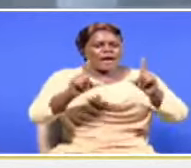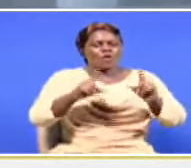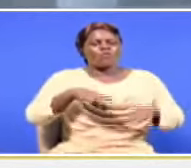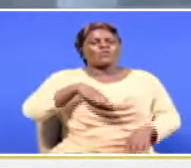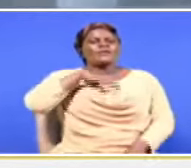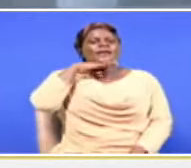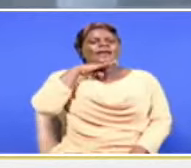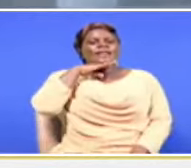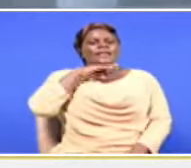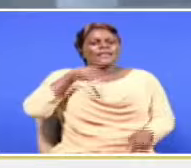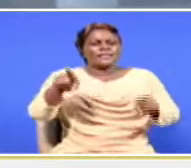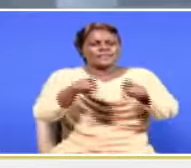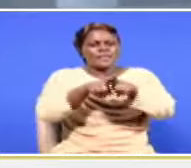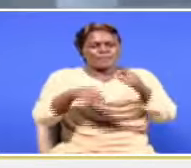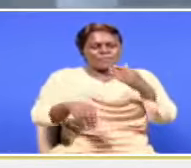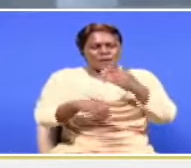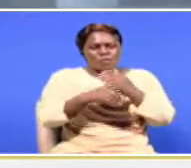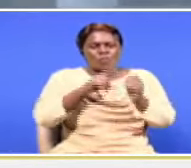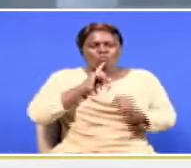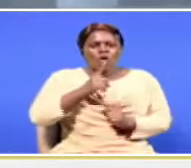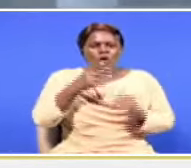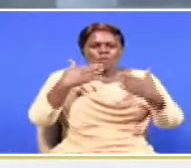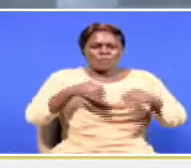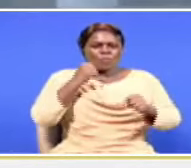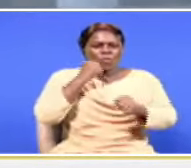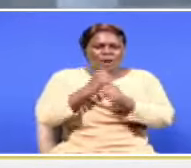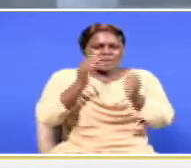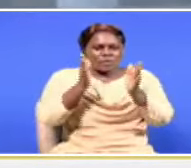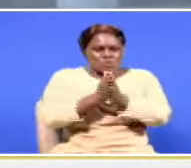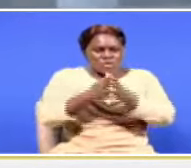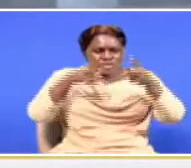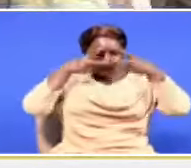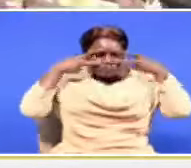lost. He further warned against those working with the groups.